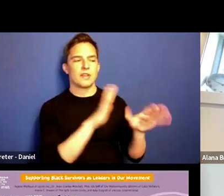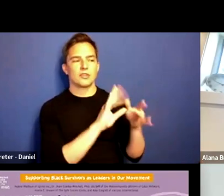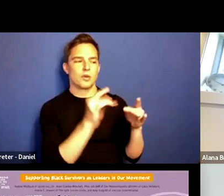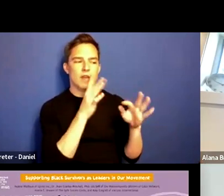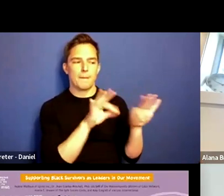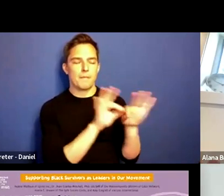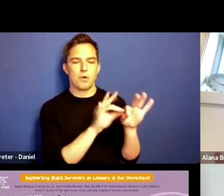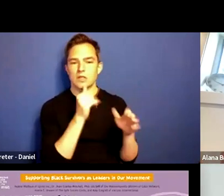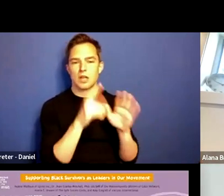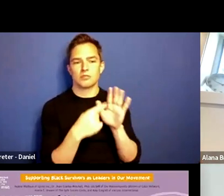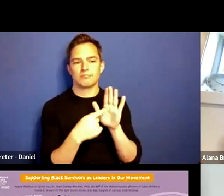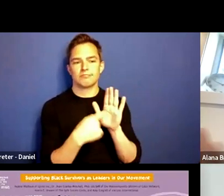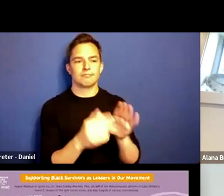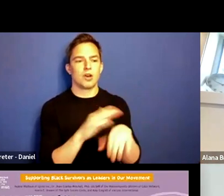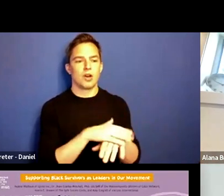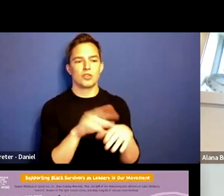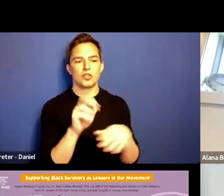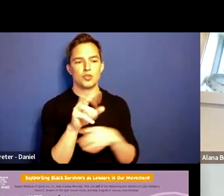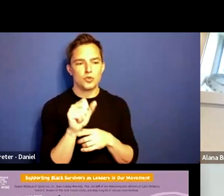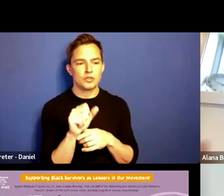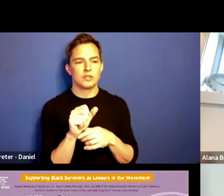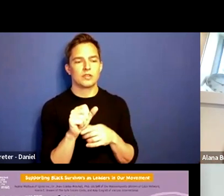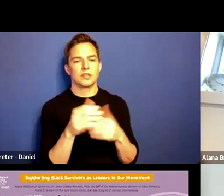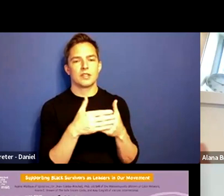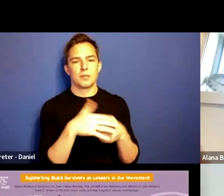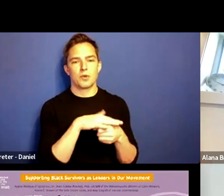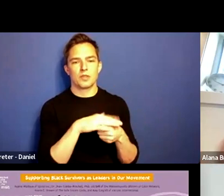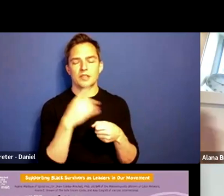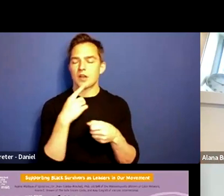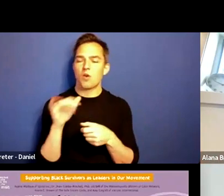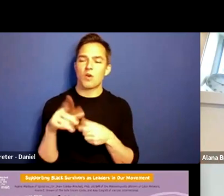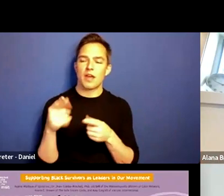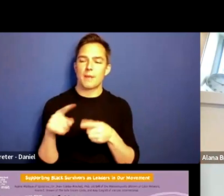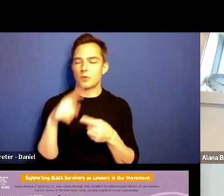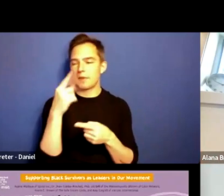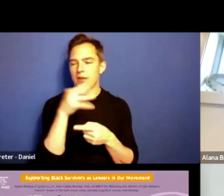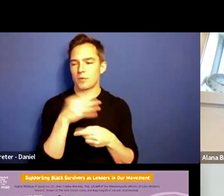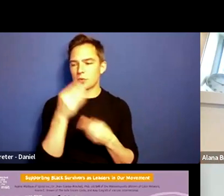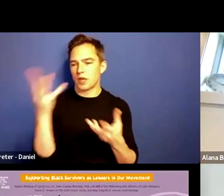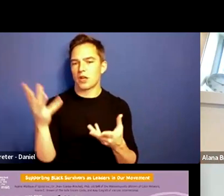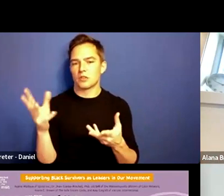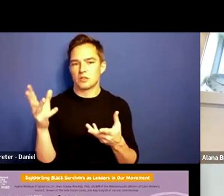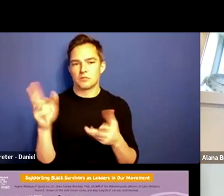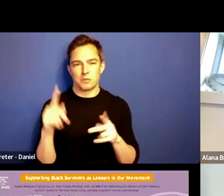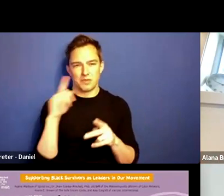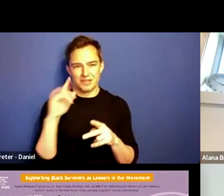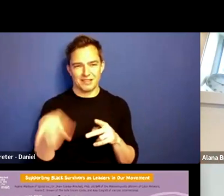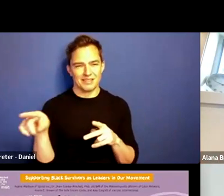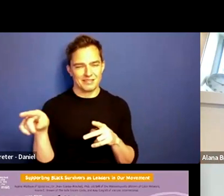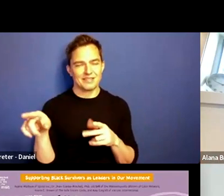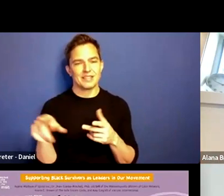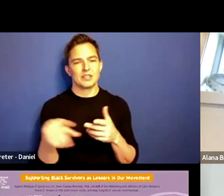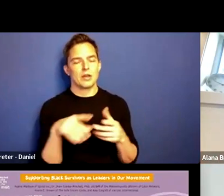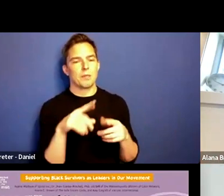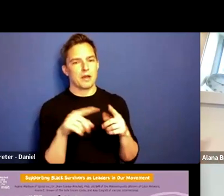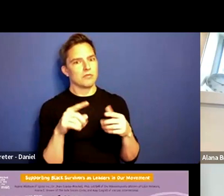news. You don't hear about it in the neighborhood, or people just think, oh, if this has happened to a Black woman, who cares? So I think there needs to be people there that says, we